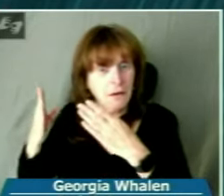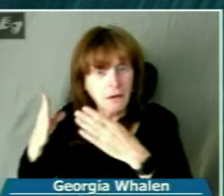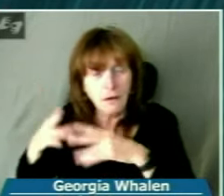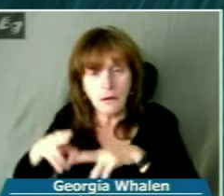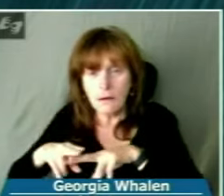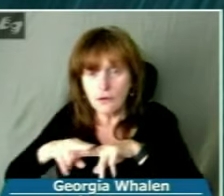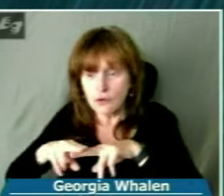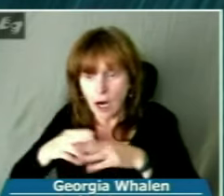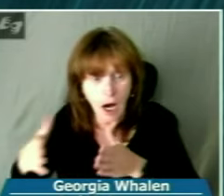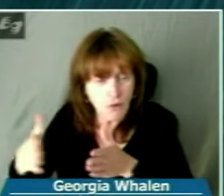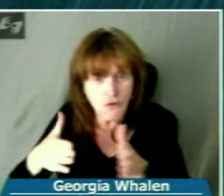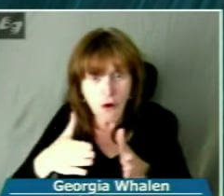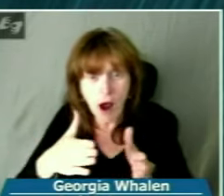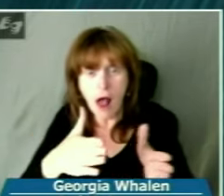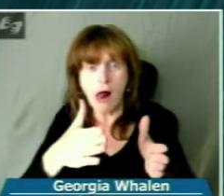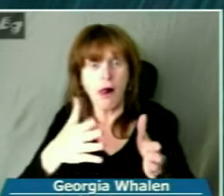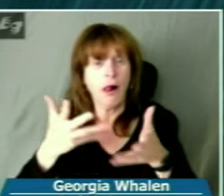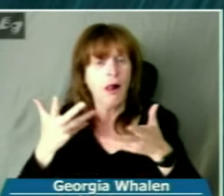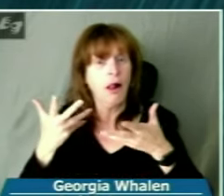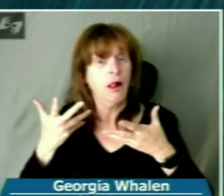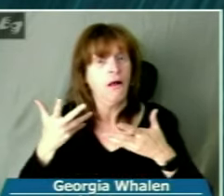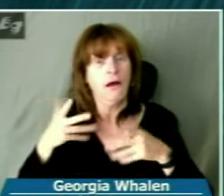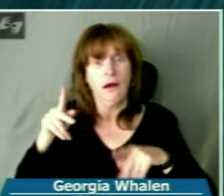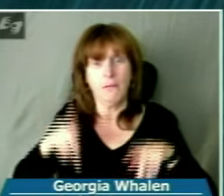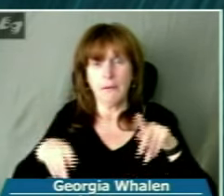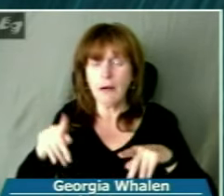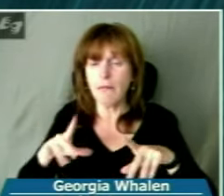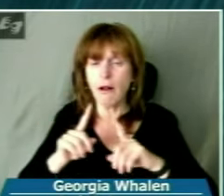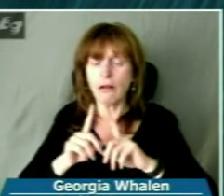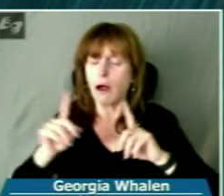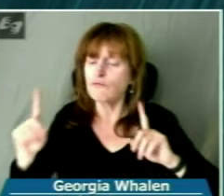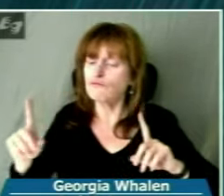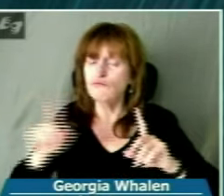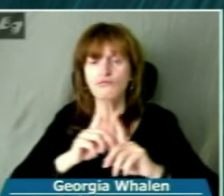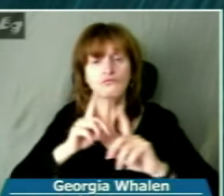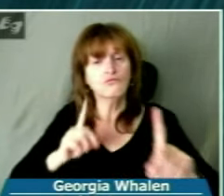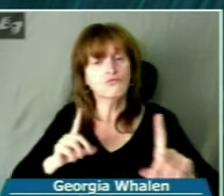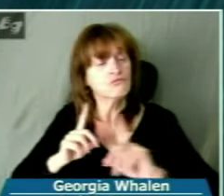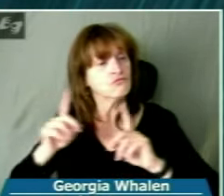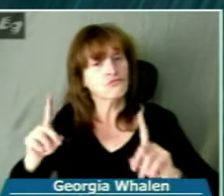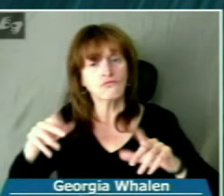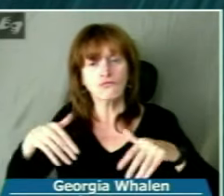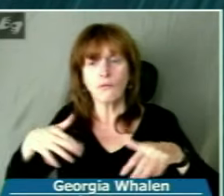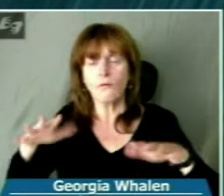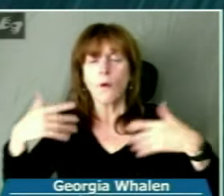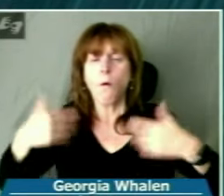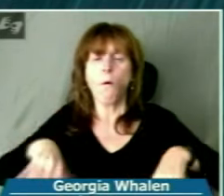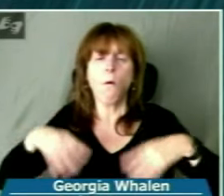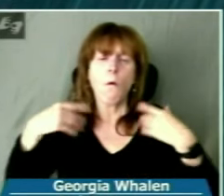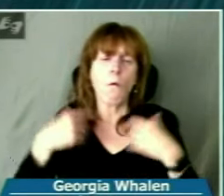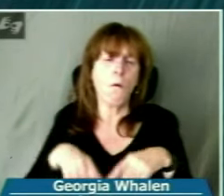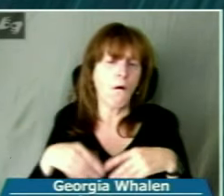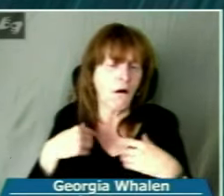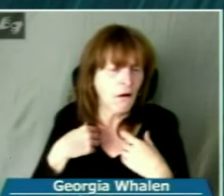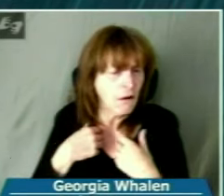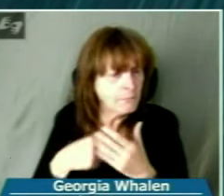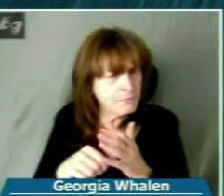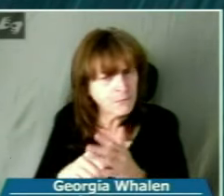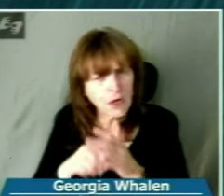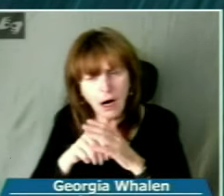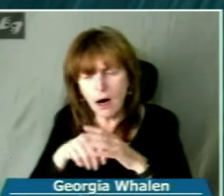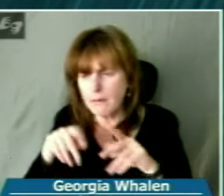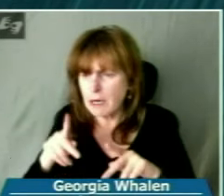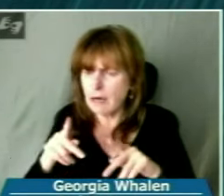My sense of it is that everyone maintained that physical distancing and we're abiding by what they're being asked to do relative to